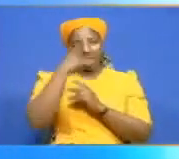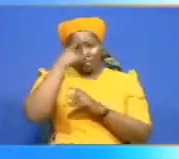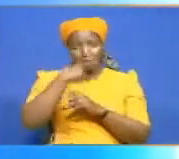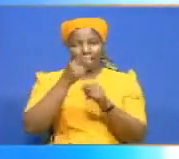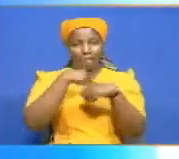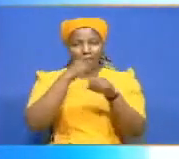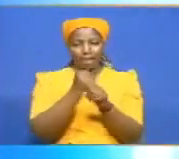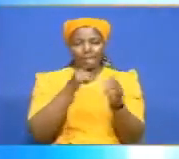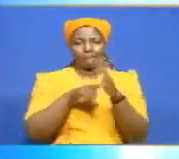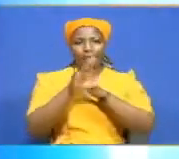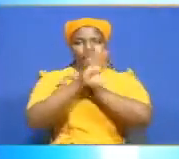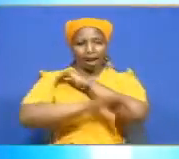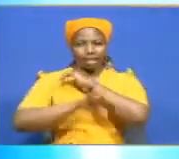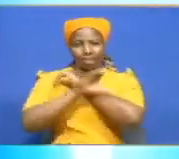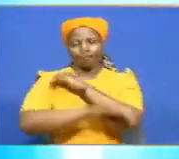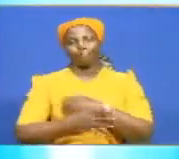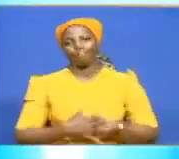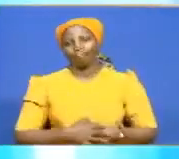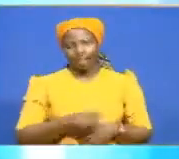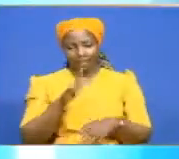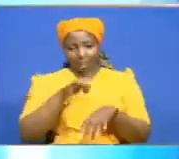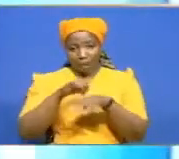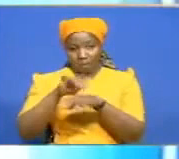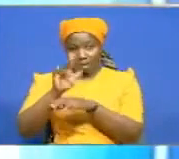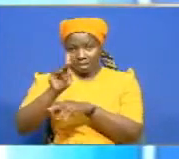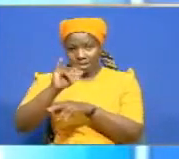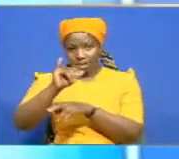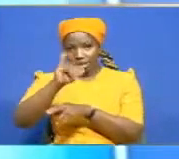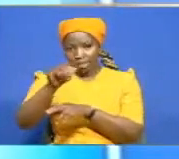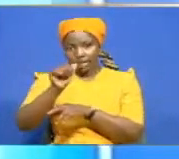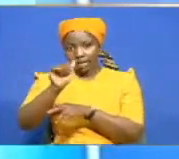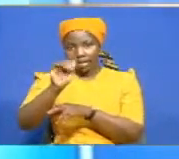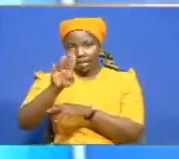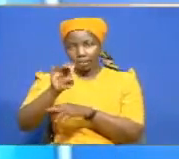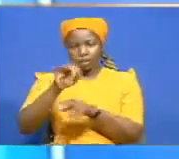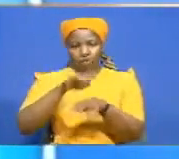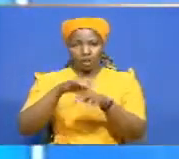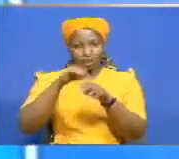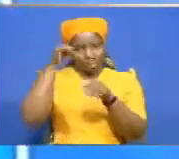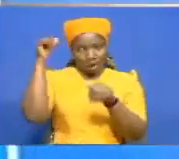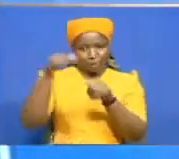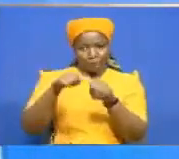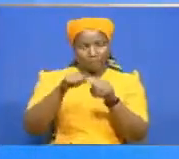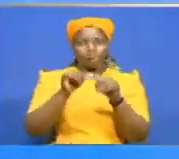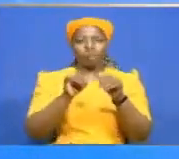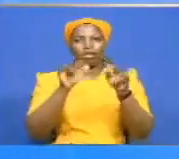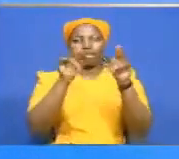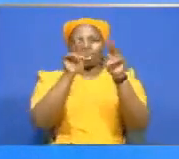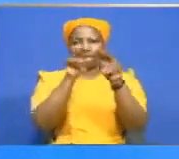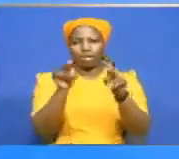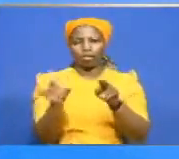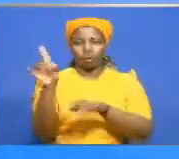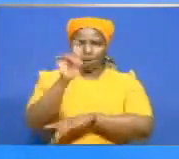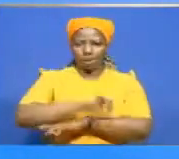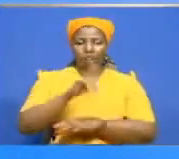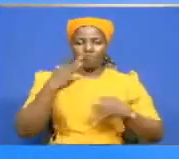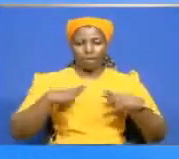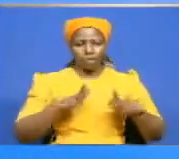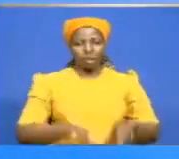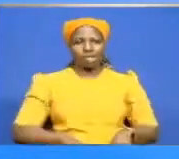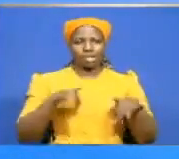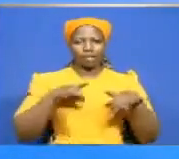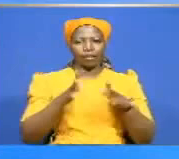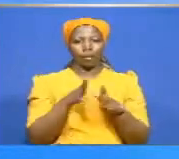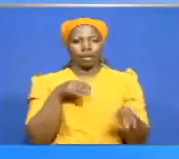country. Speaking in Kijabe during the commemoration of the International Day of Persons Living with Disabilities,